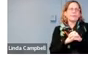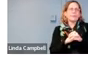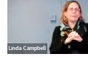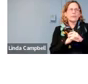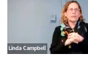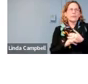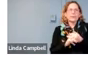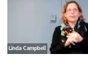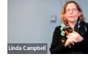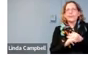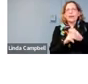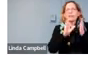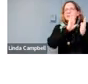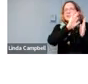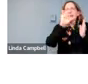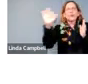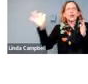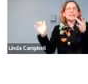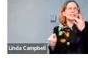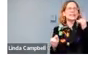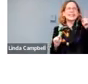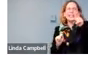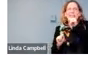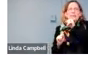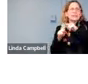And so it comes back to why should we care?